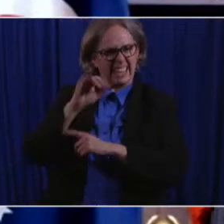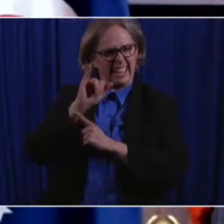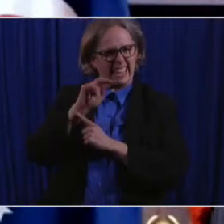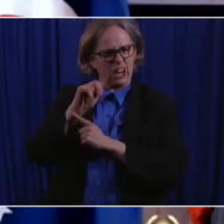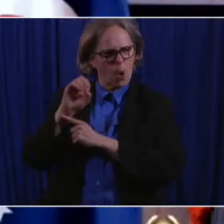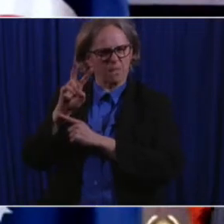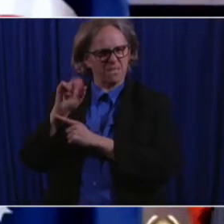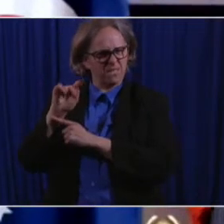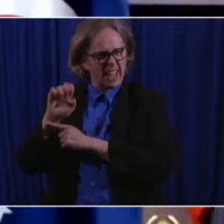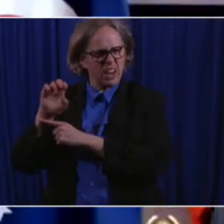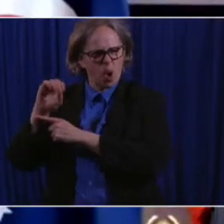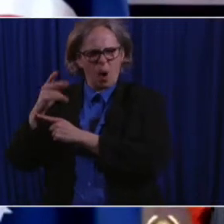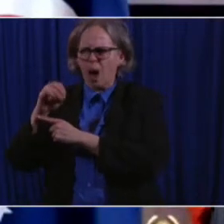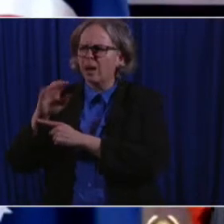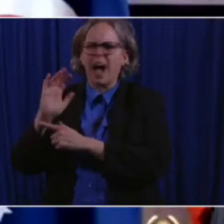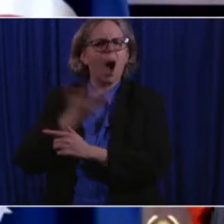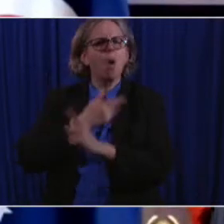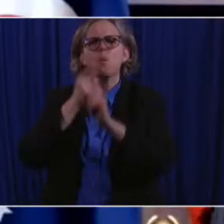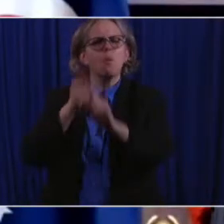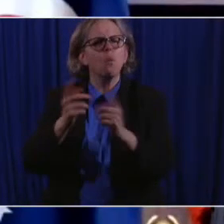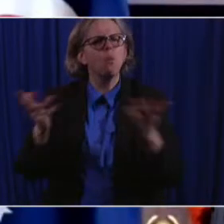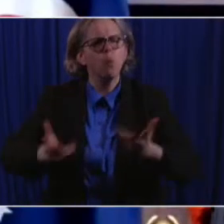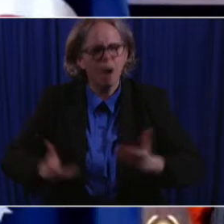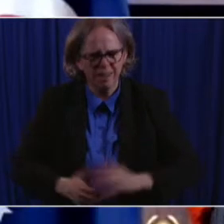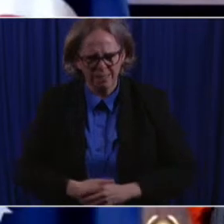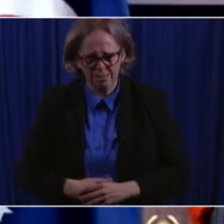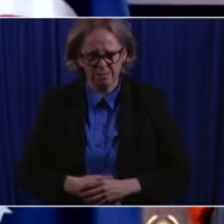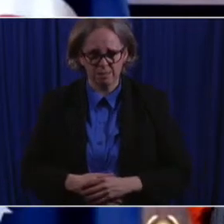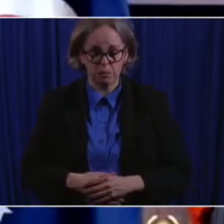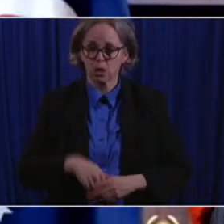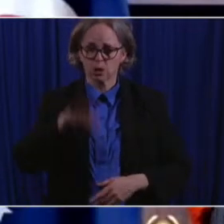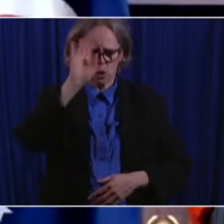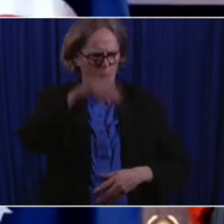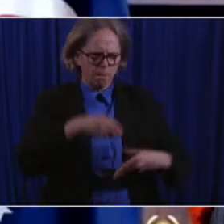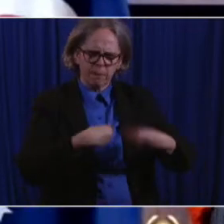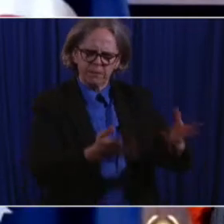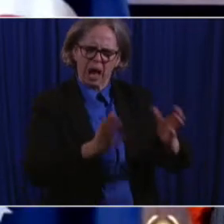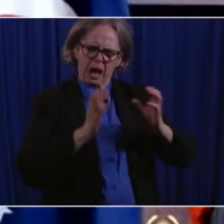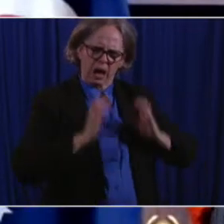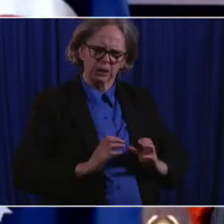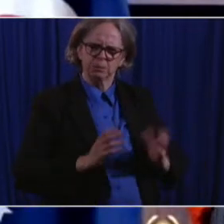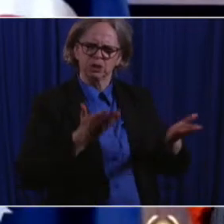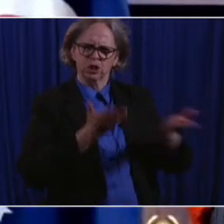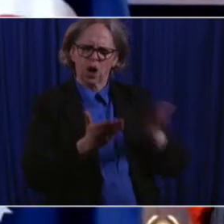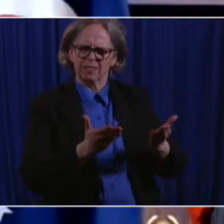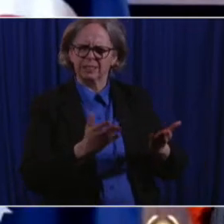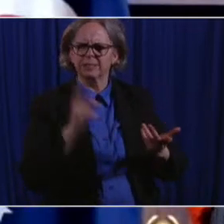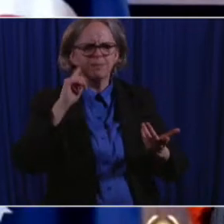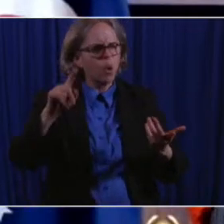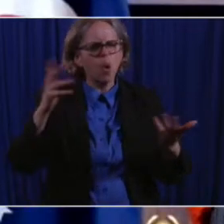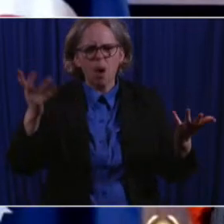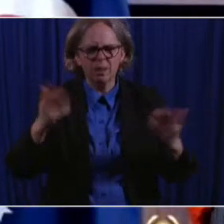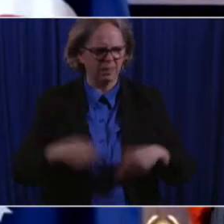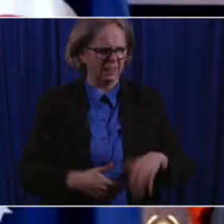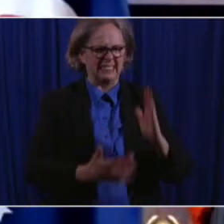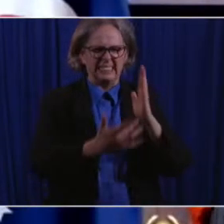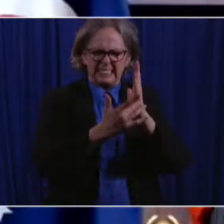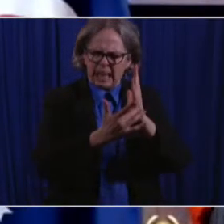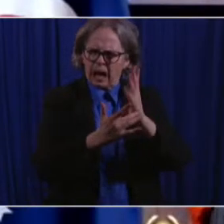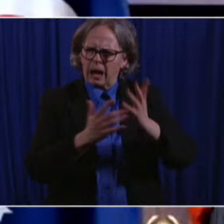serve our customers, the people of the state of Ohio. And what COVID brought a